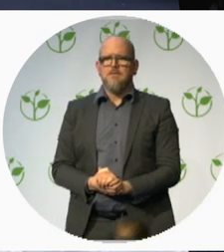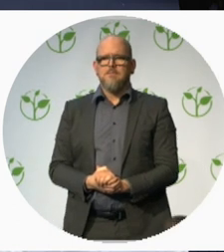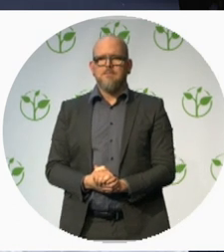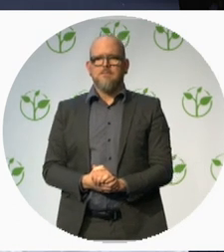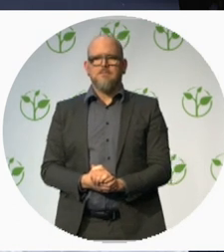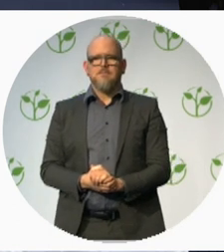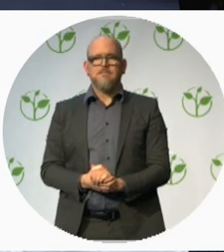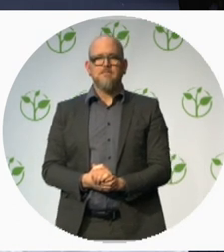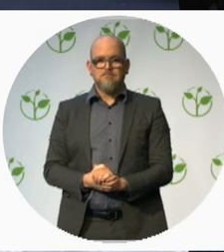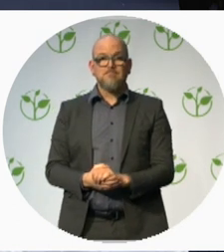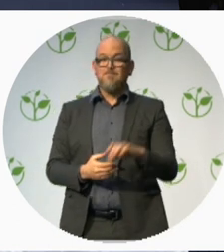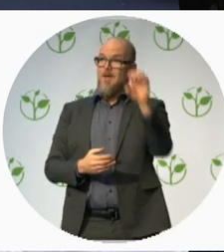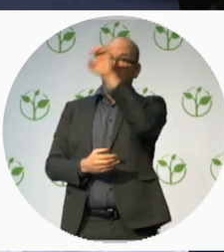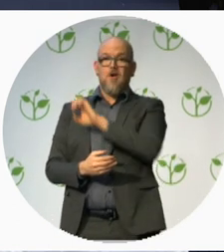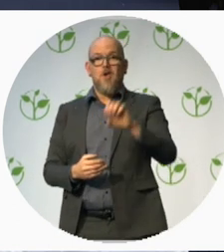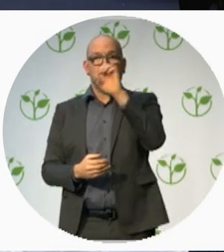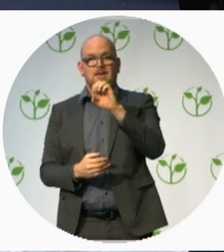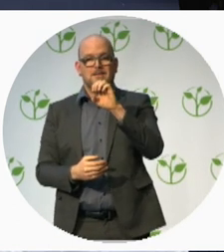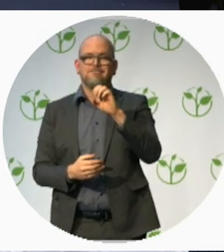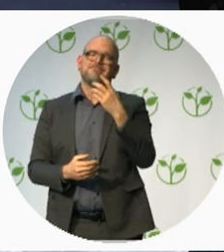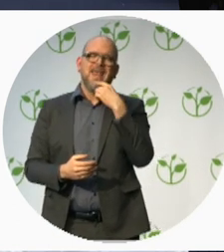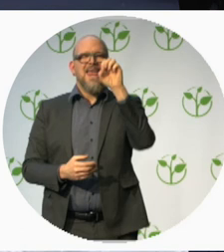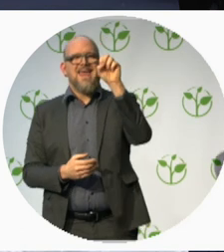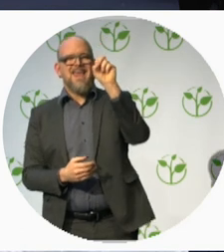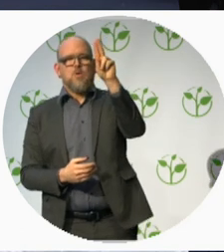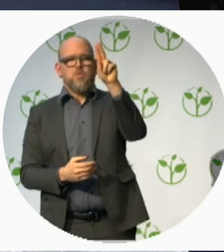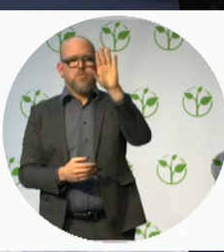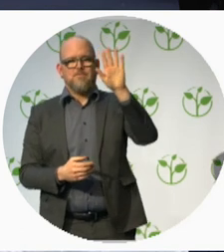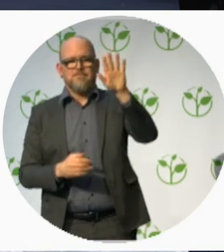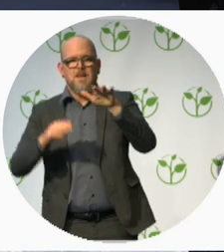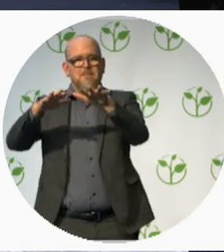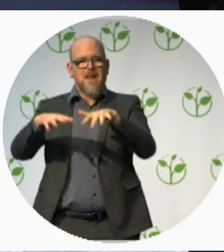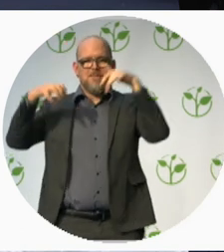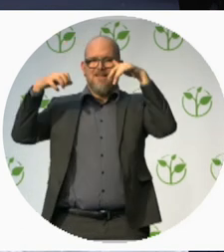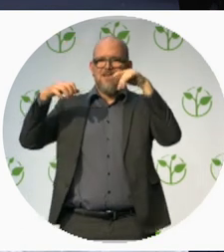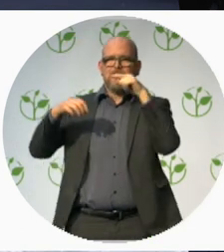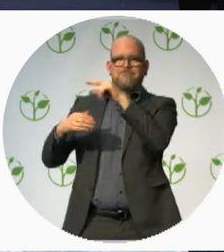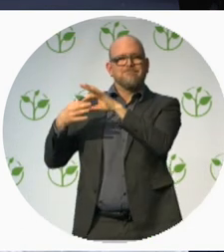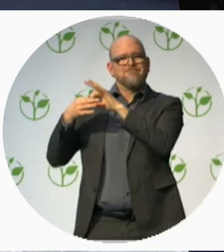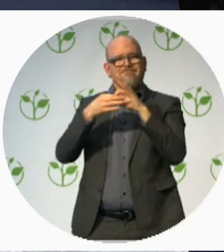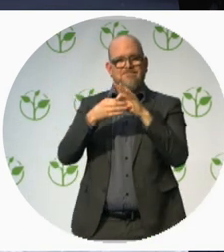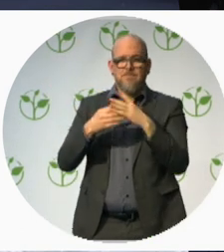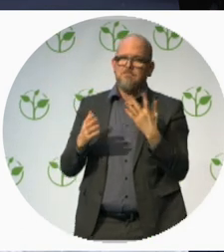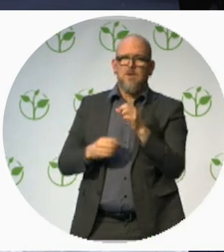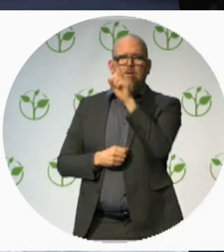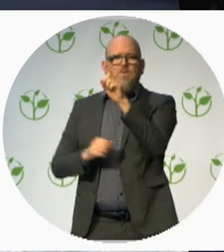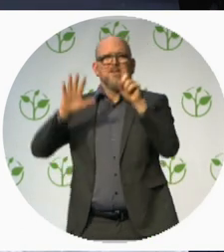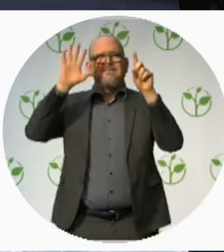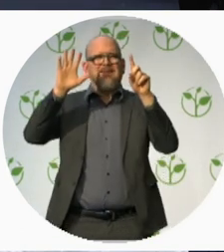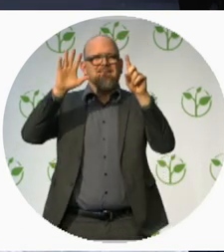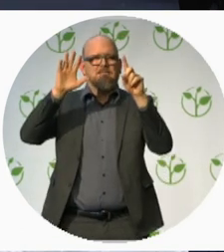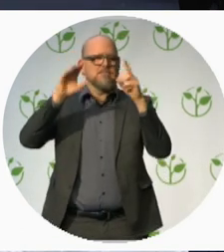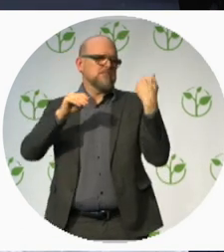Congratulations to the European Union. In October 2016, the European Parliament and the Council for the European Union